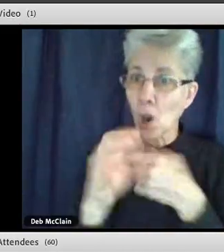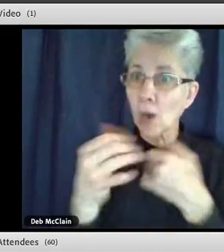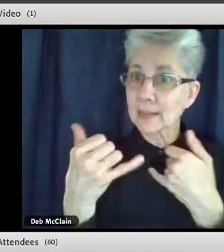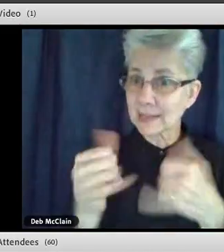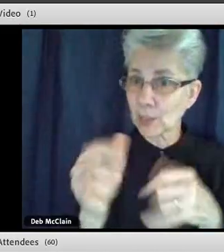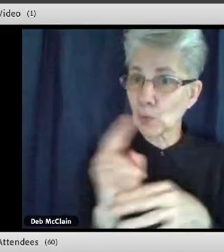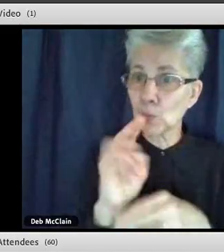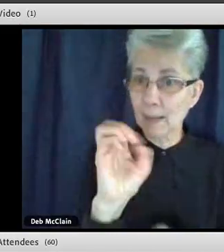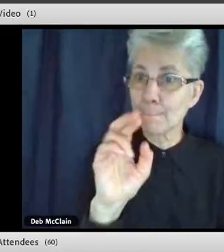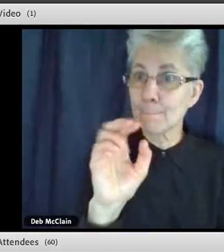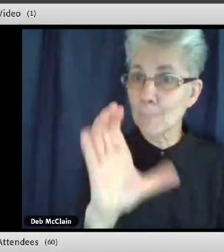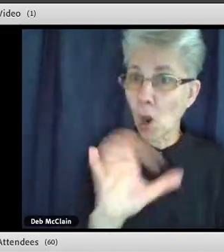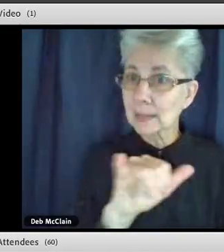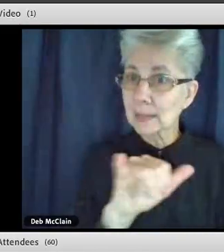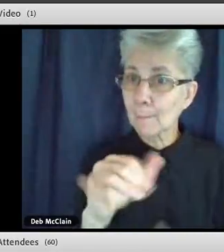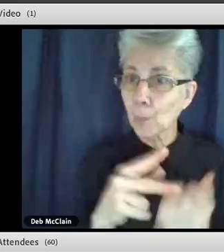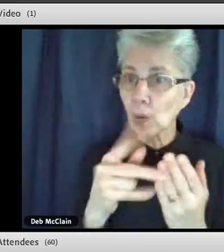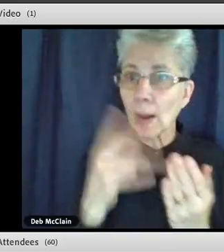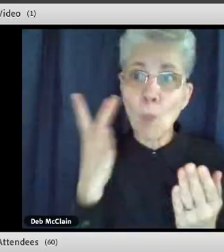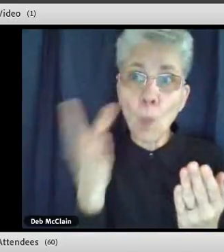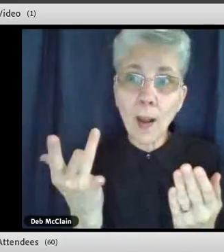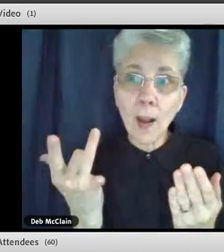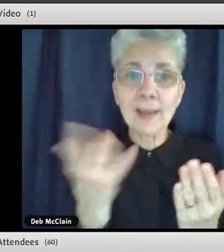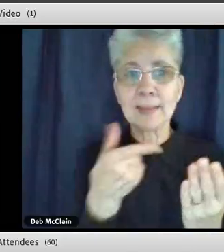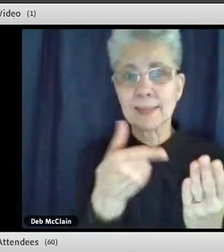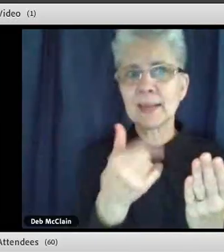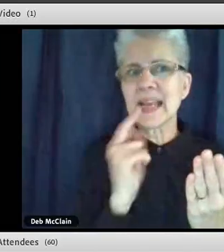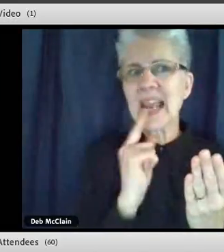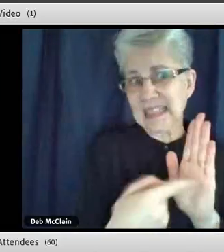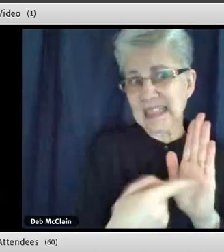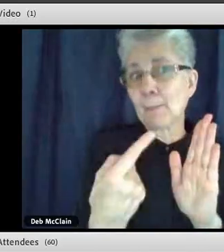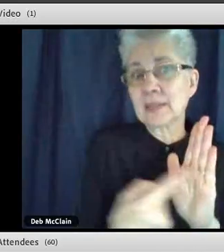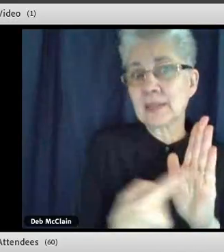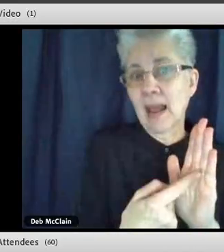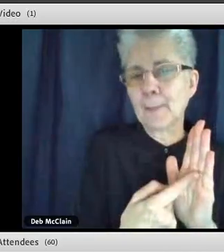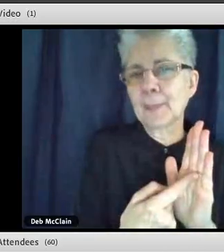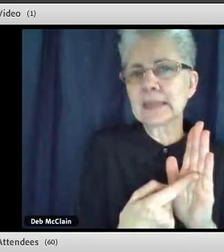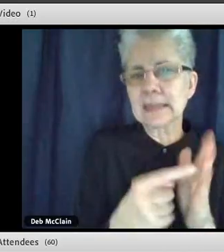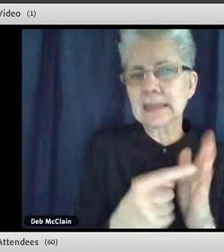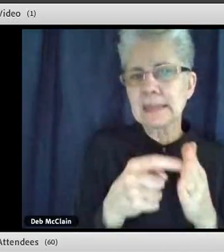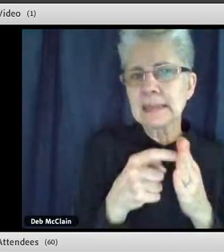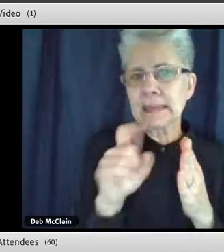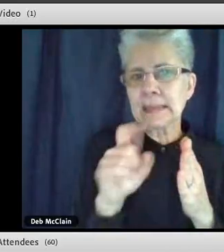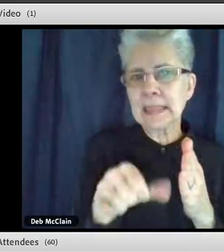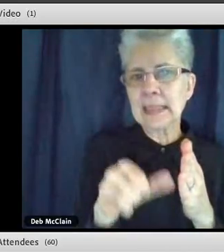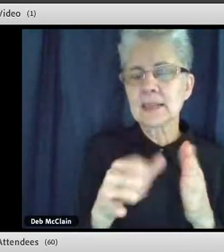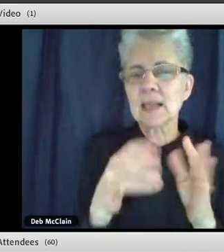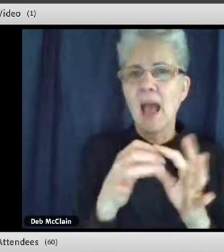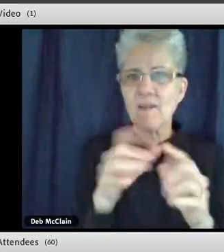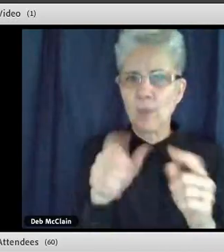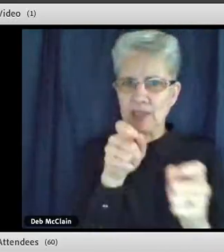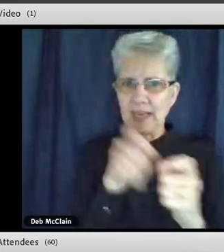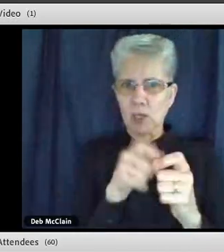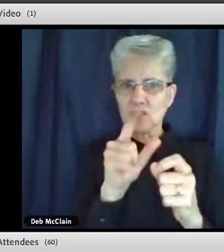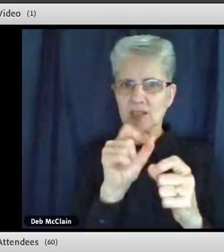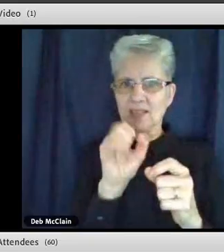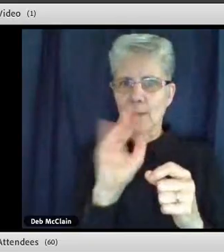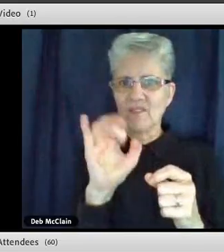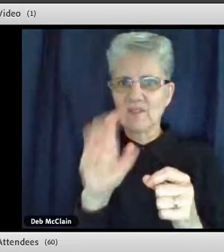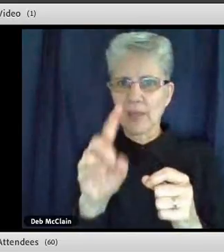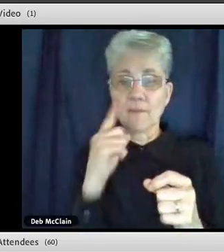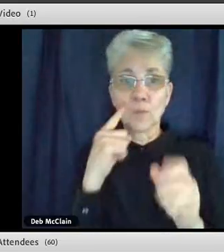MARC because it sometimes determines the meaning of a particular subfield, like in the case of